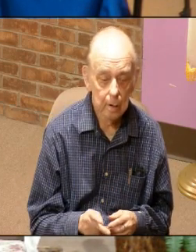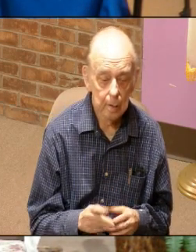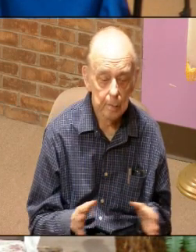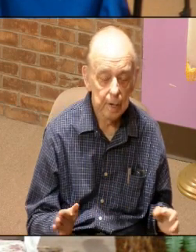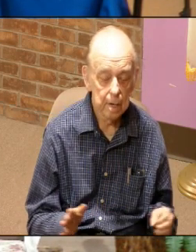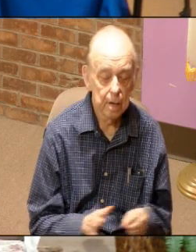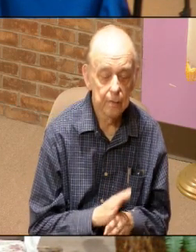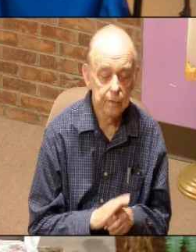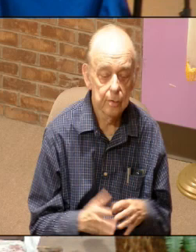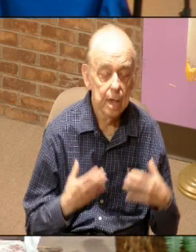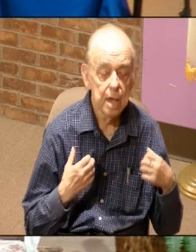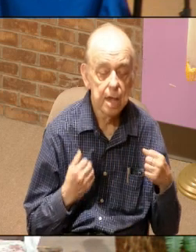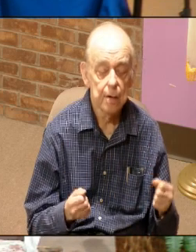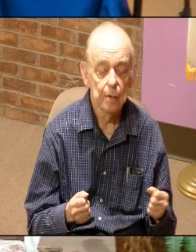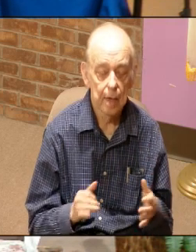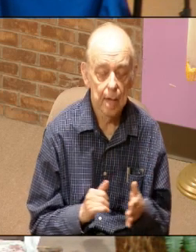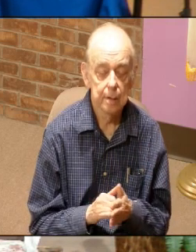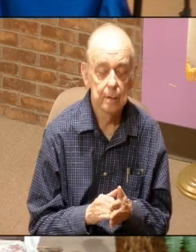mend that crack.